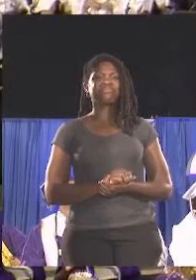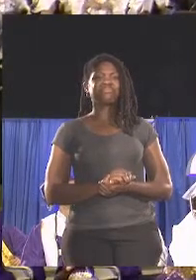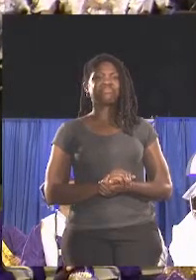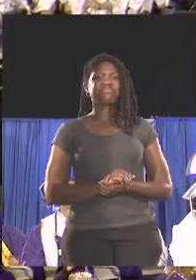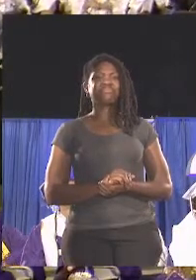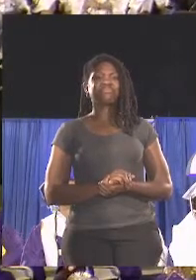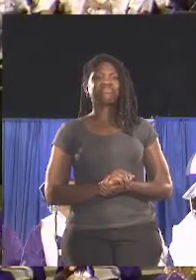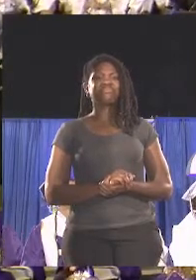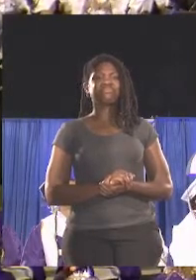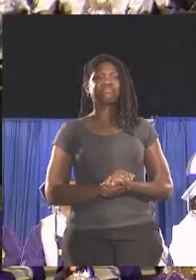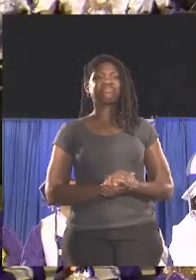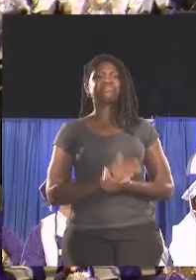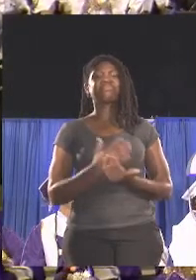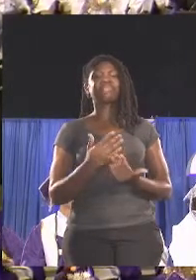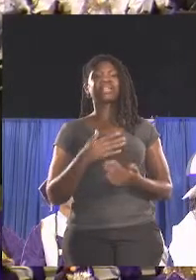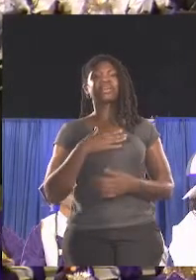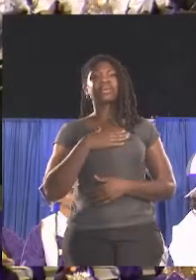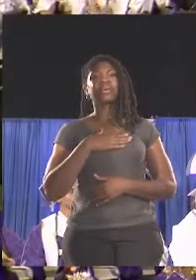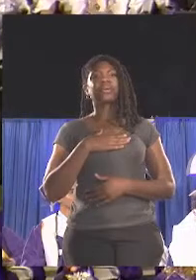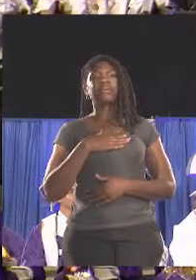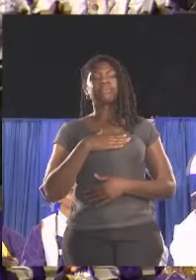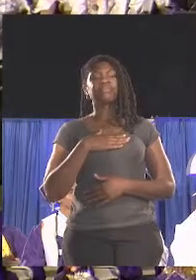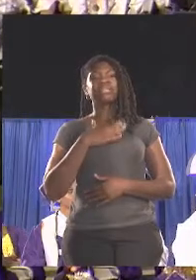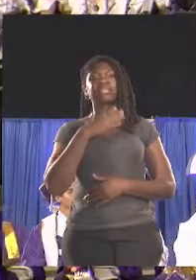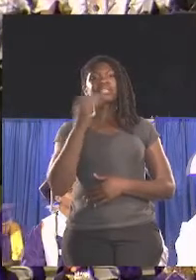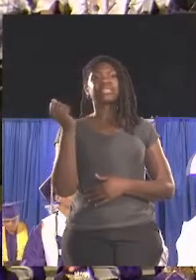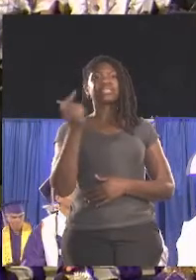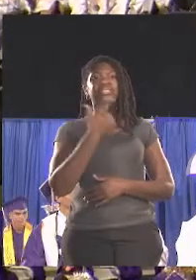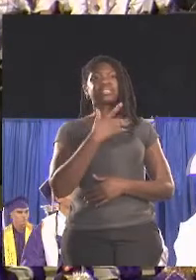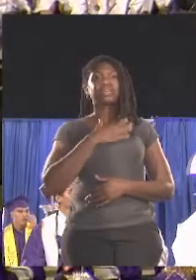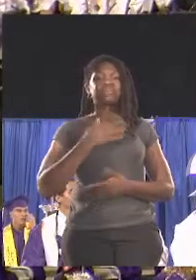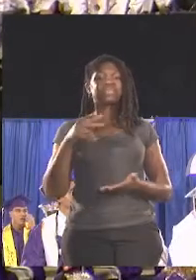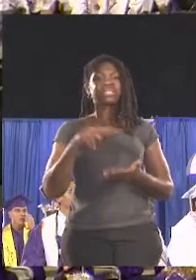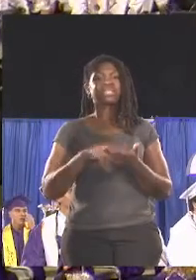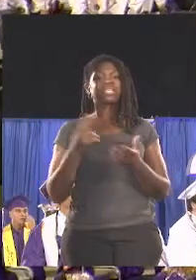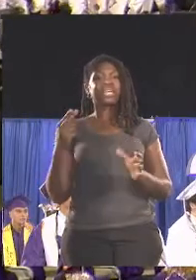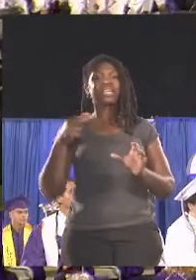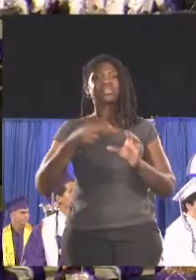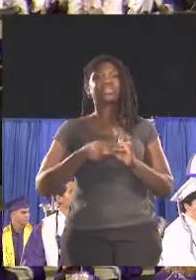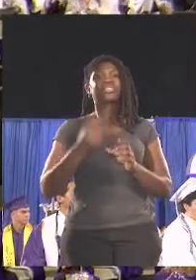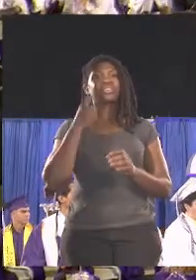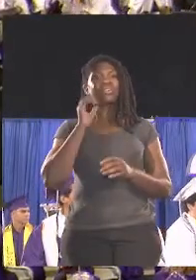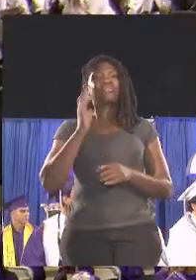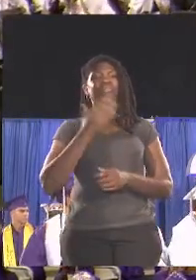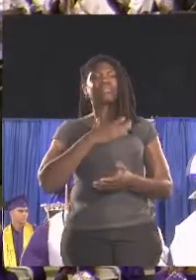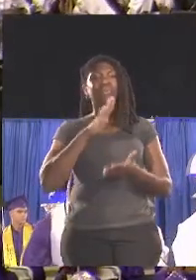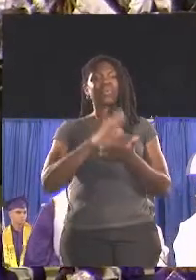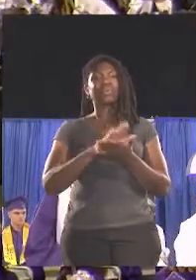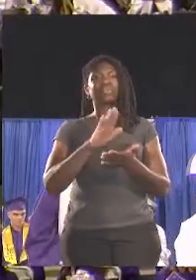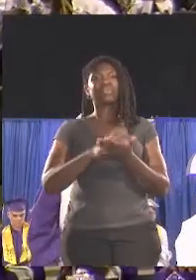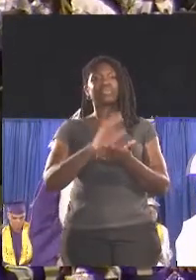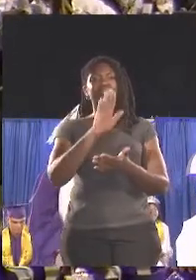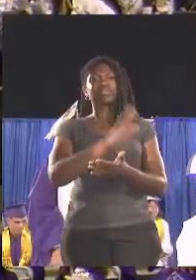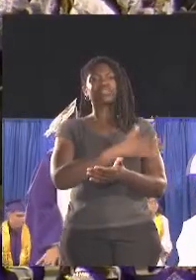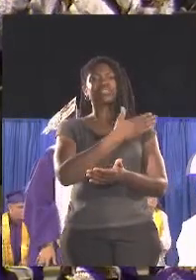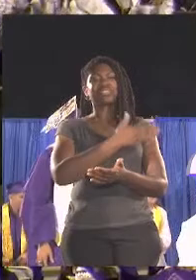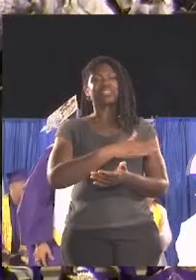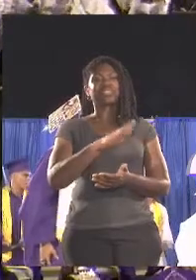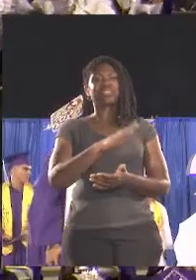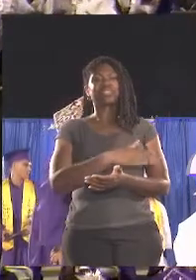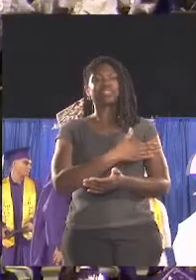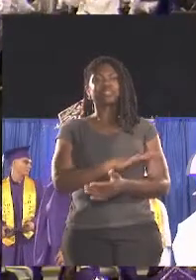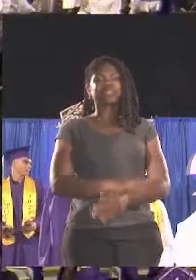Will the audience please rise and join us in singing the Brackenridge High School alma